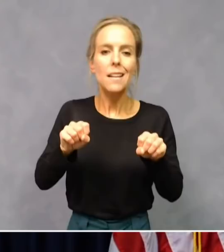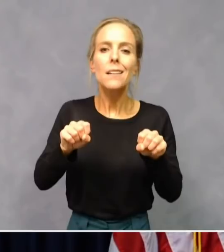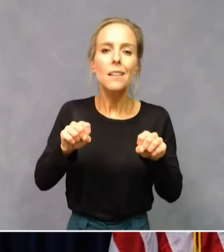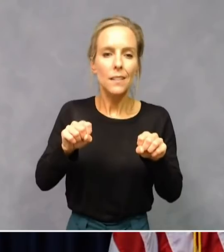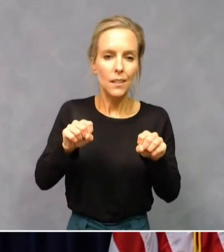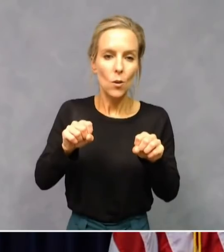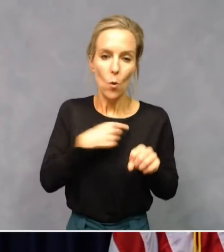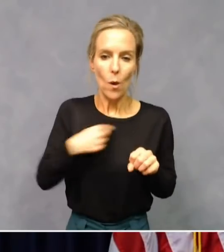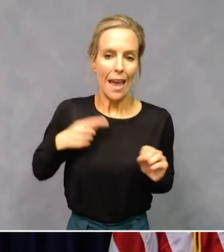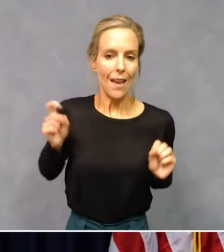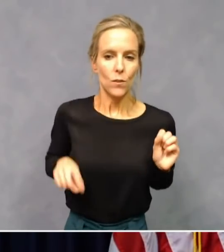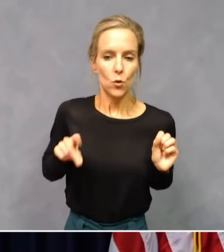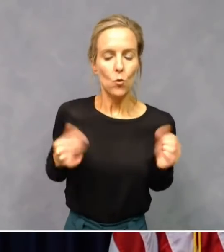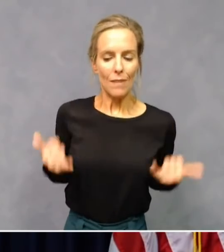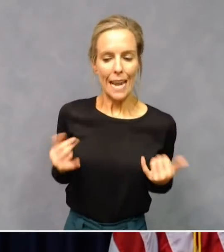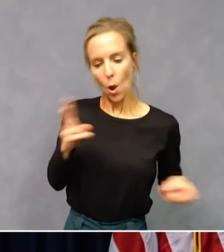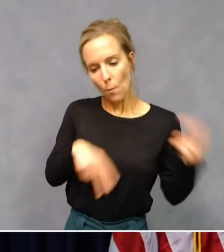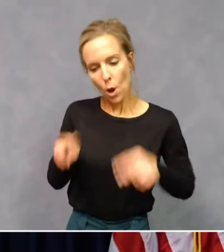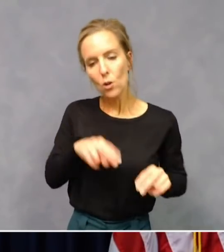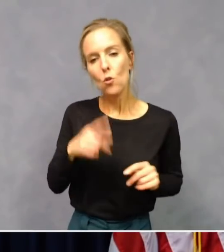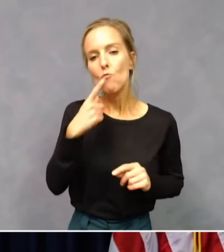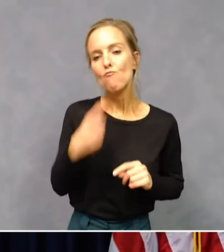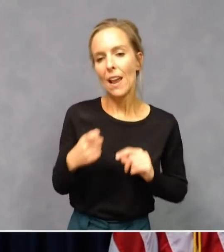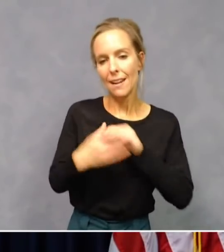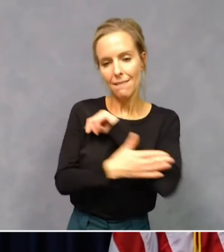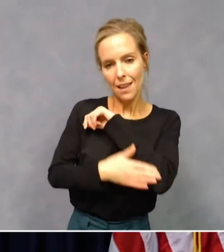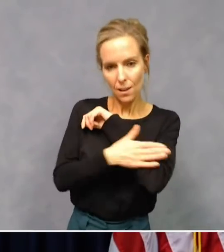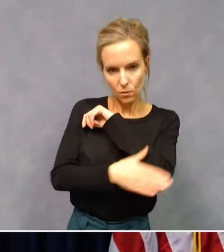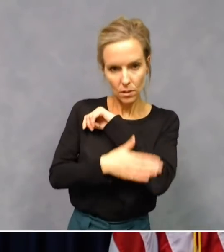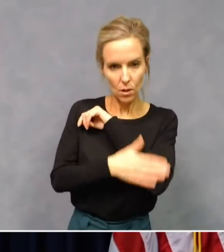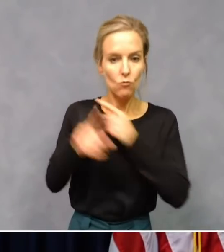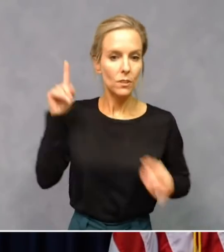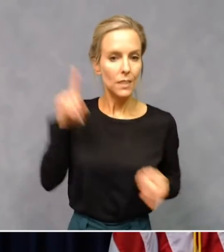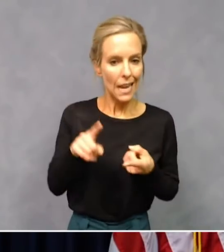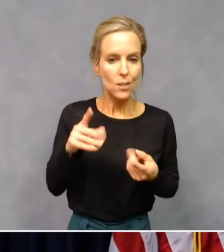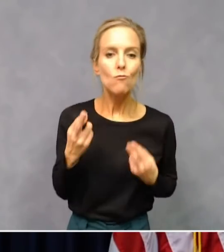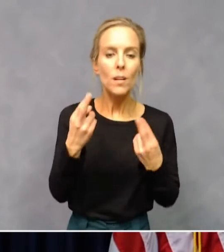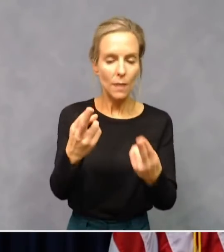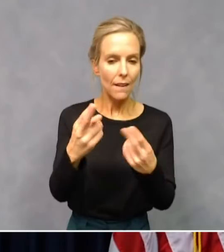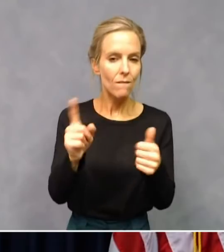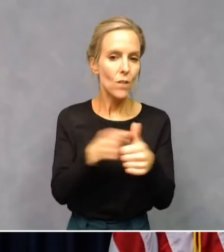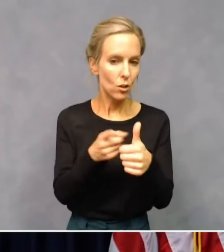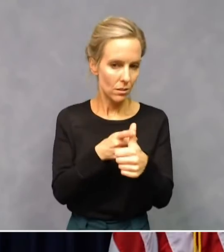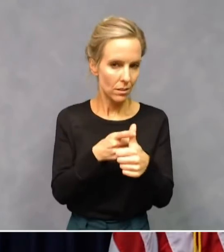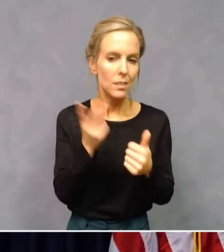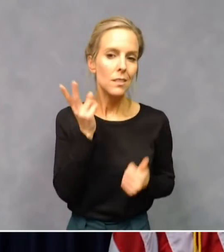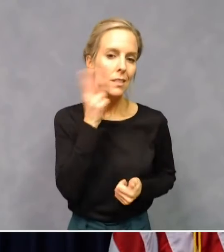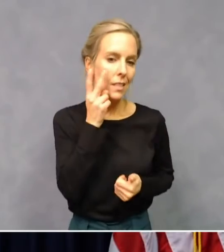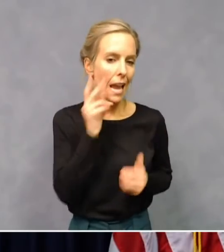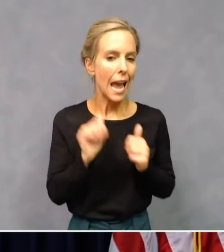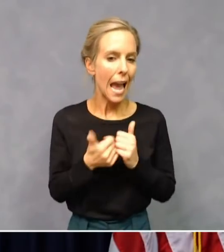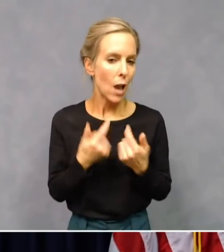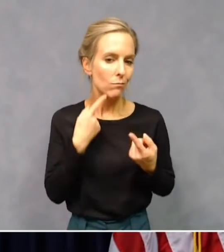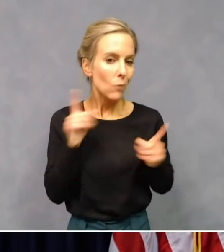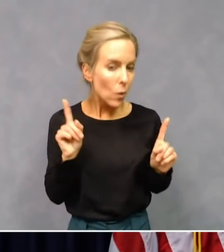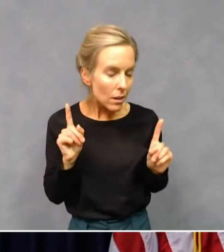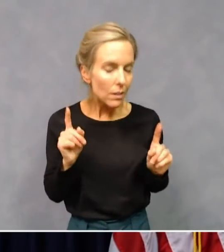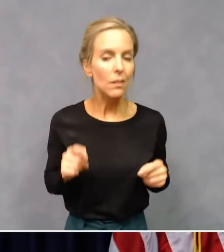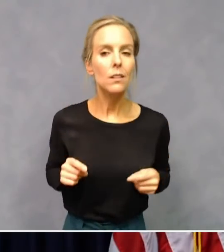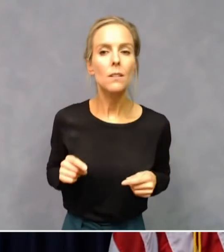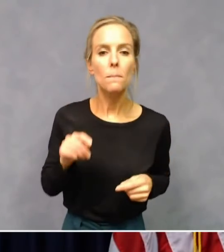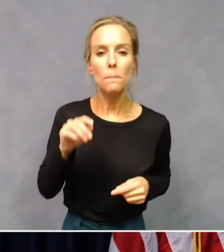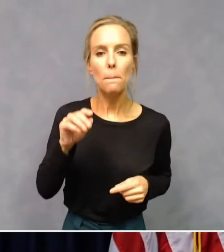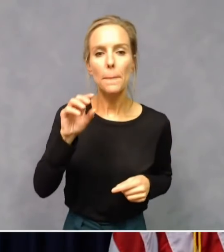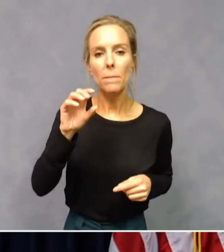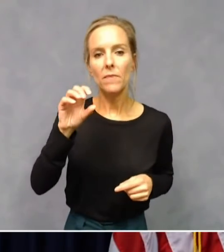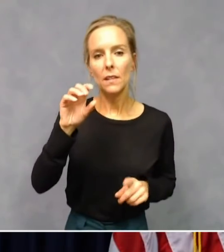are monitoring the red county reduction recommendations. We're going to see how those work. What's the status of the field hospital?